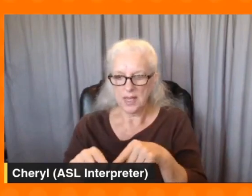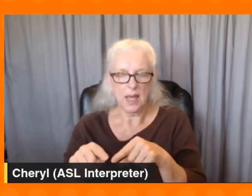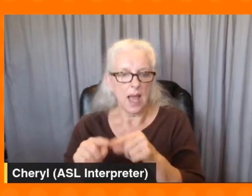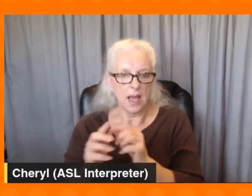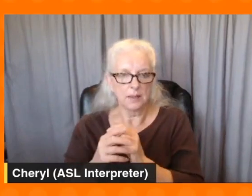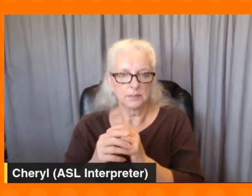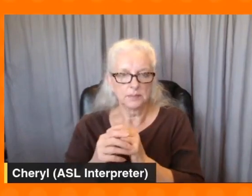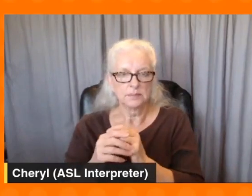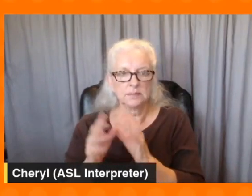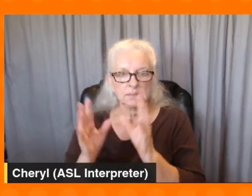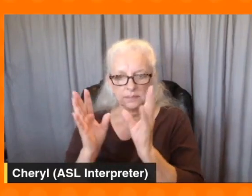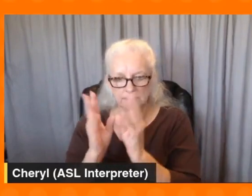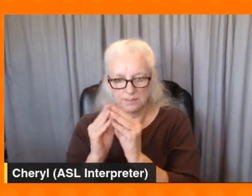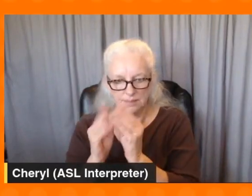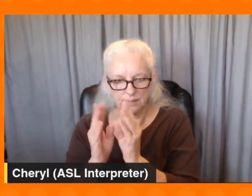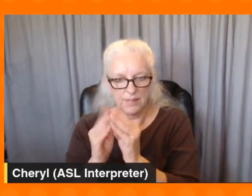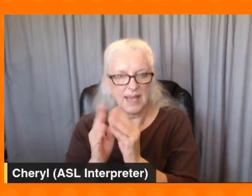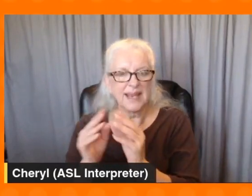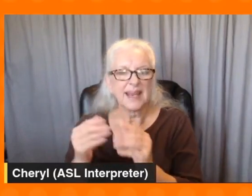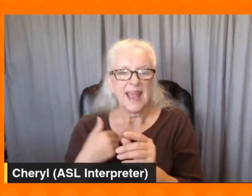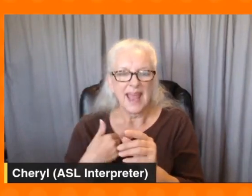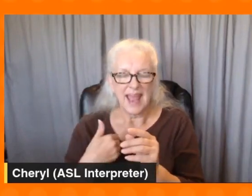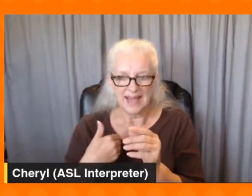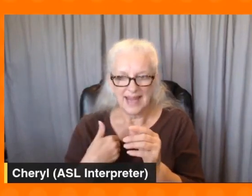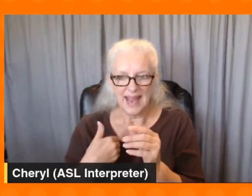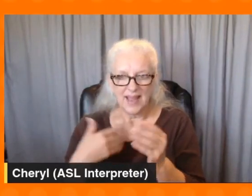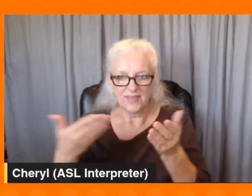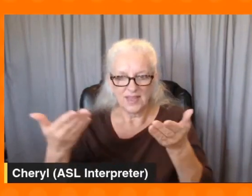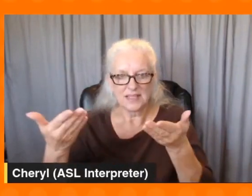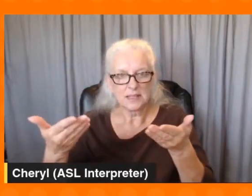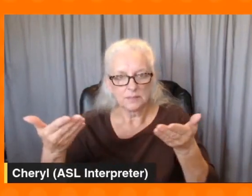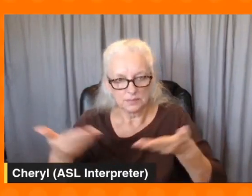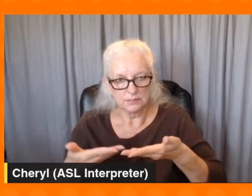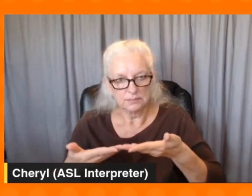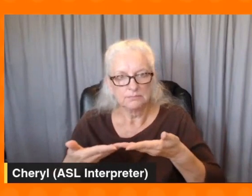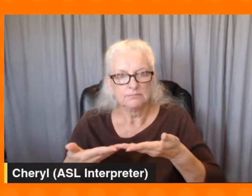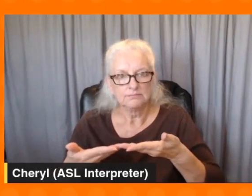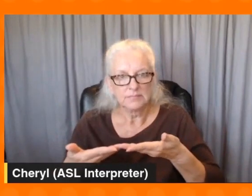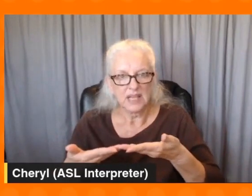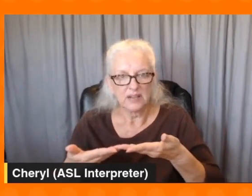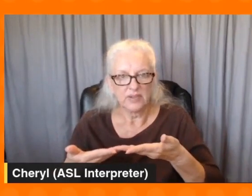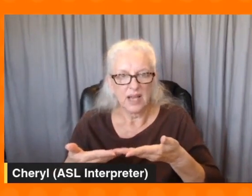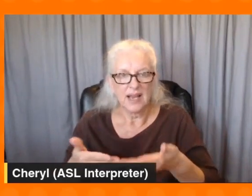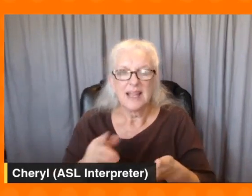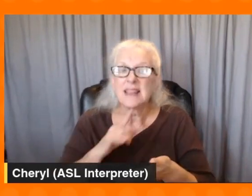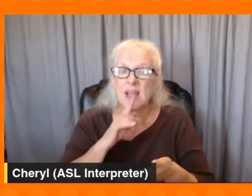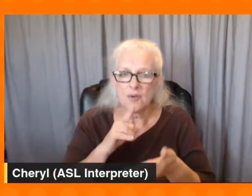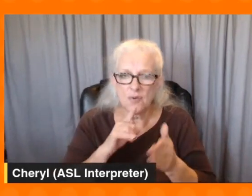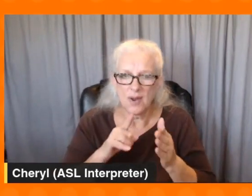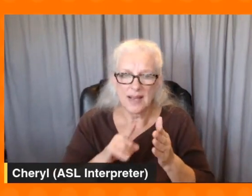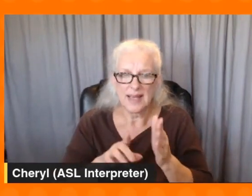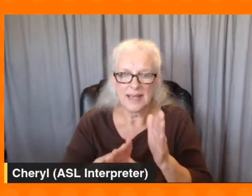that have this inviting, inclusive setting that really cultivates that sense of